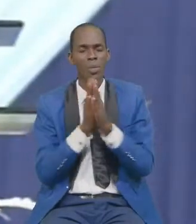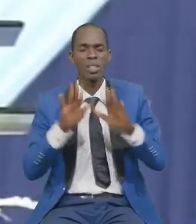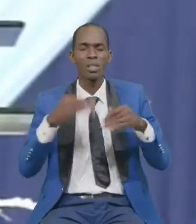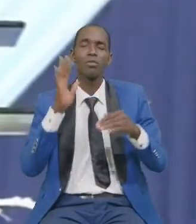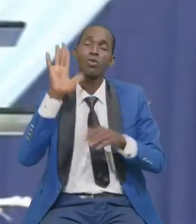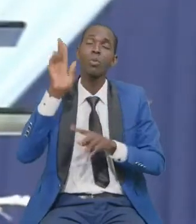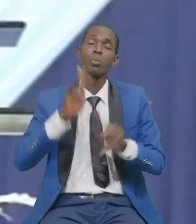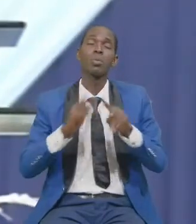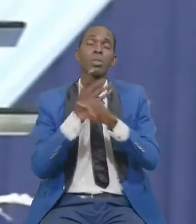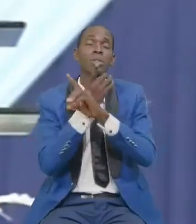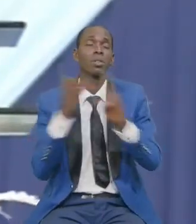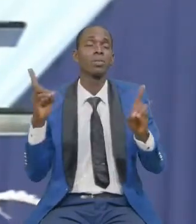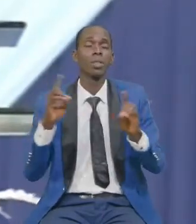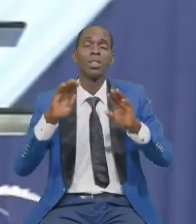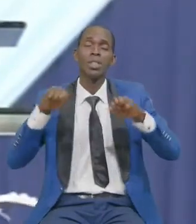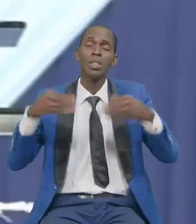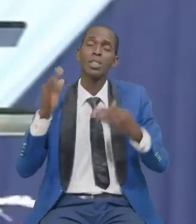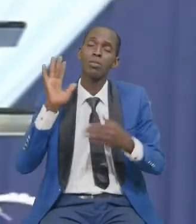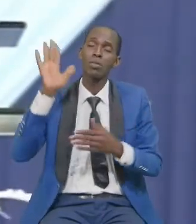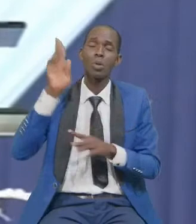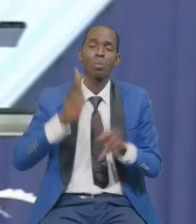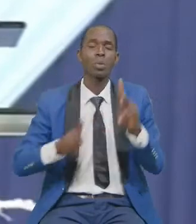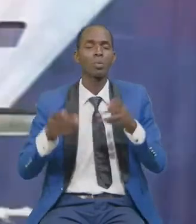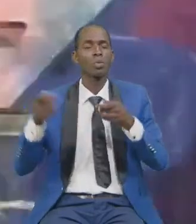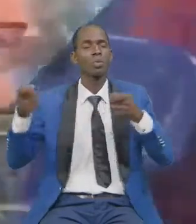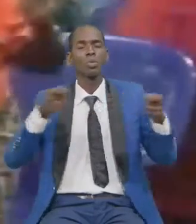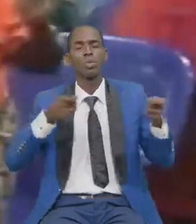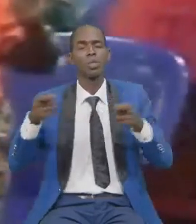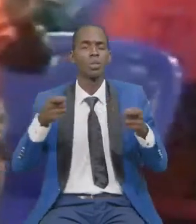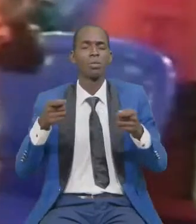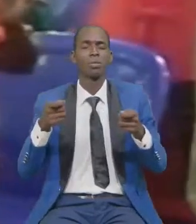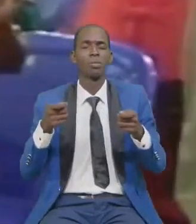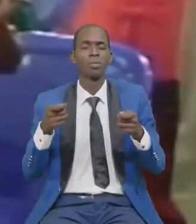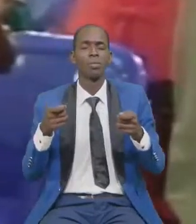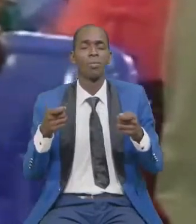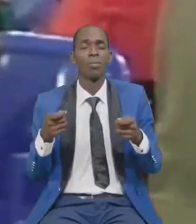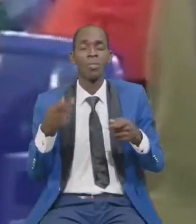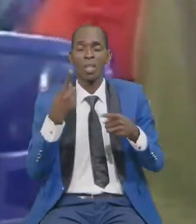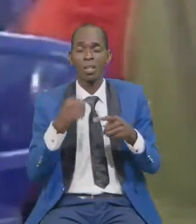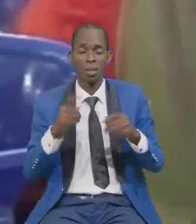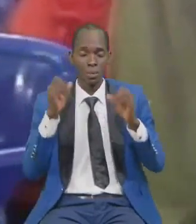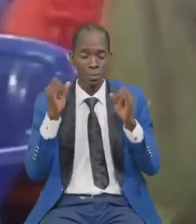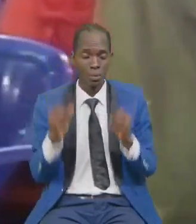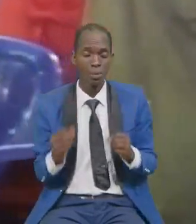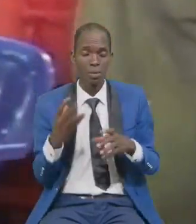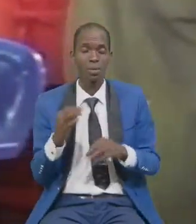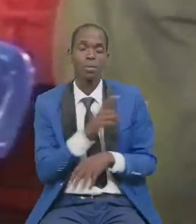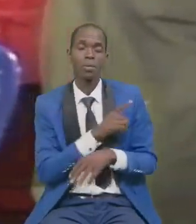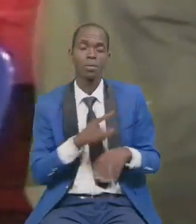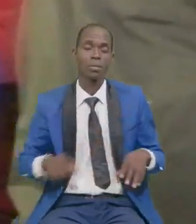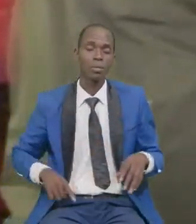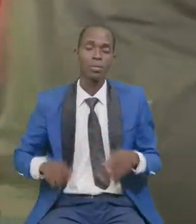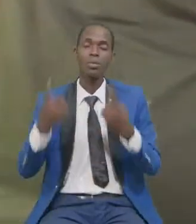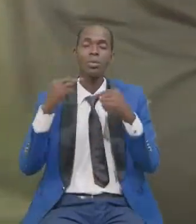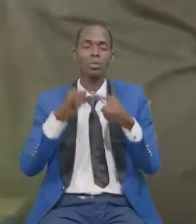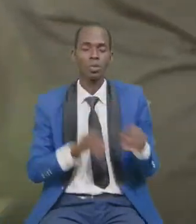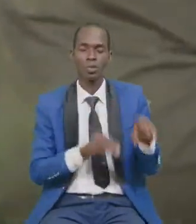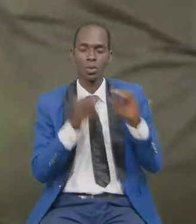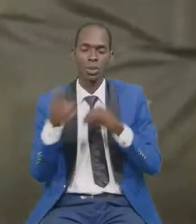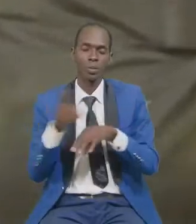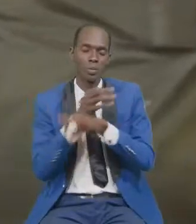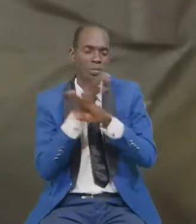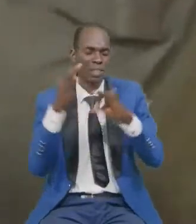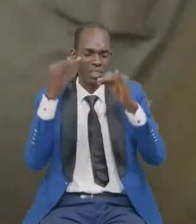deliverance. Grant your people dominion. The power of the Lord comes to set you free